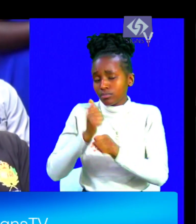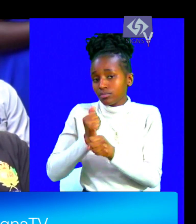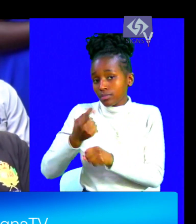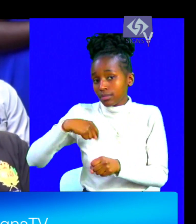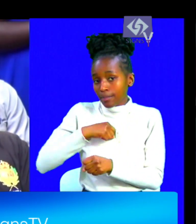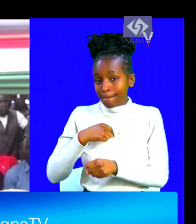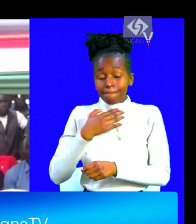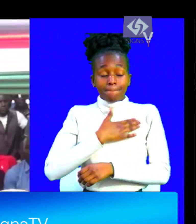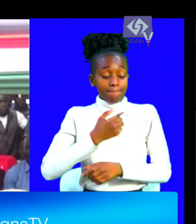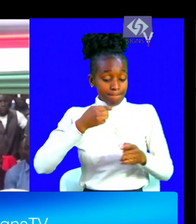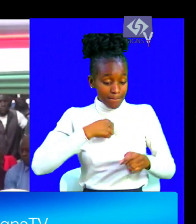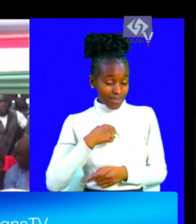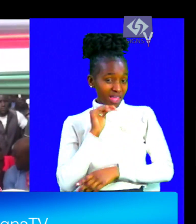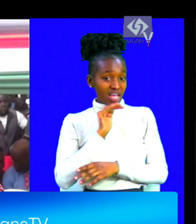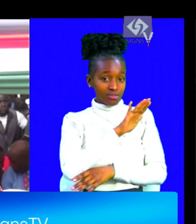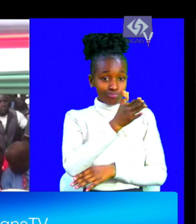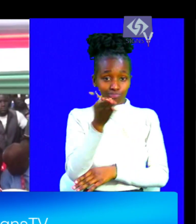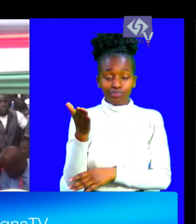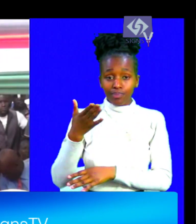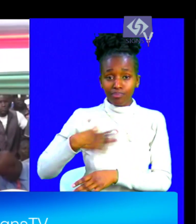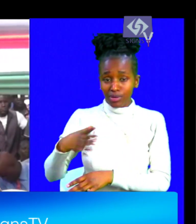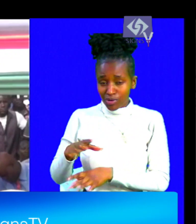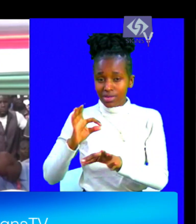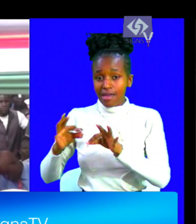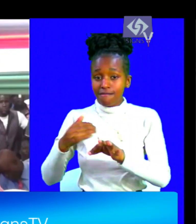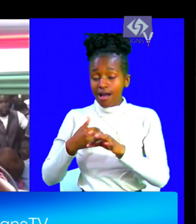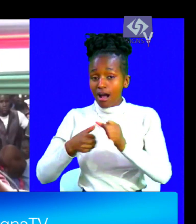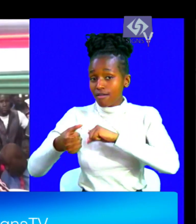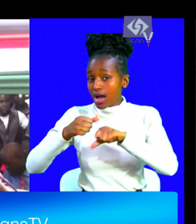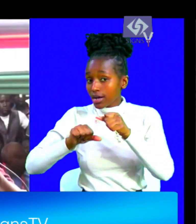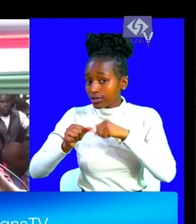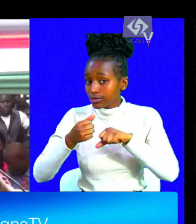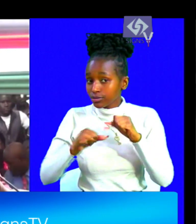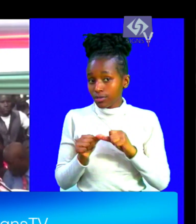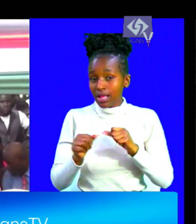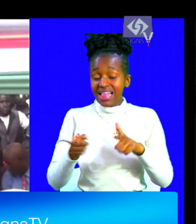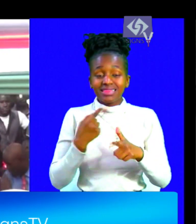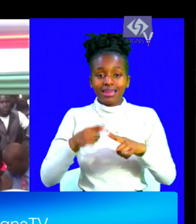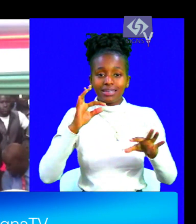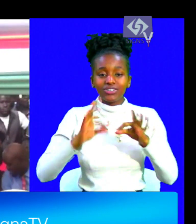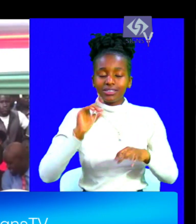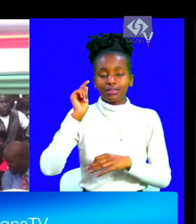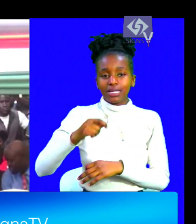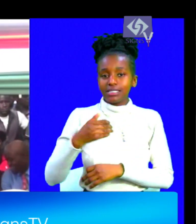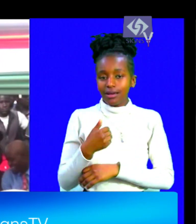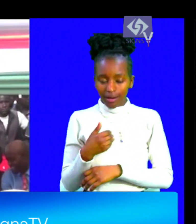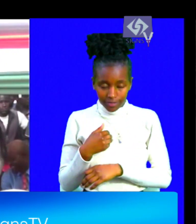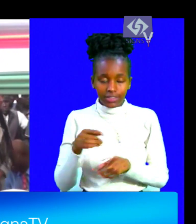they do, the reduction in the price of electricity must come to fruition,